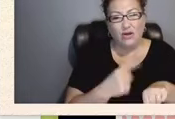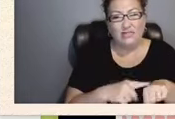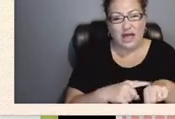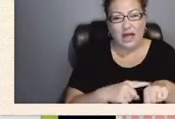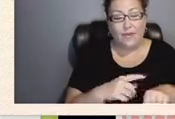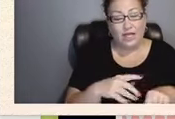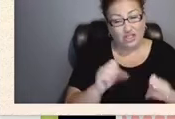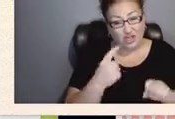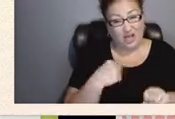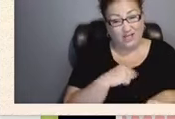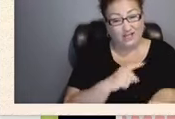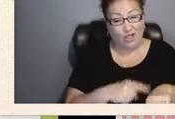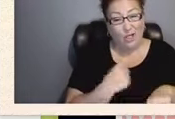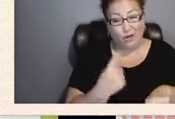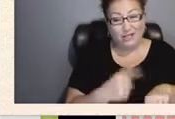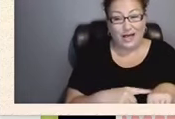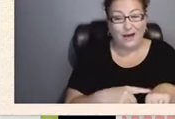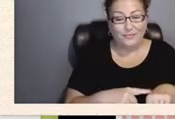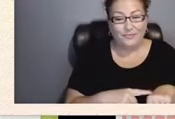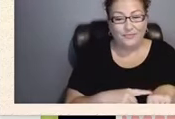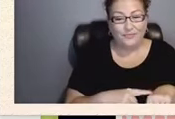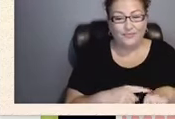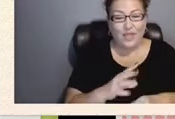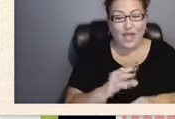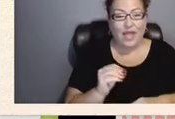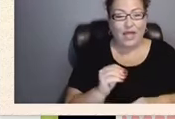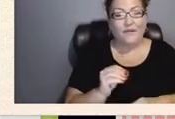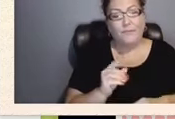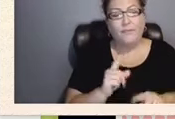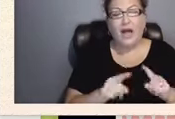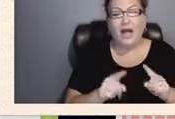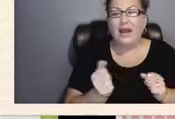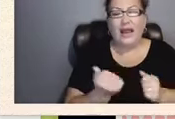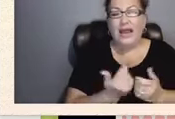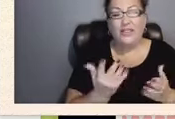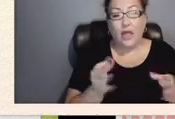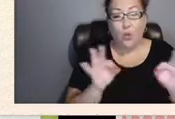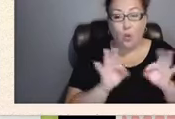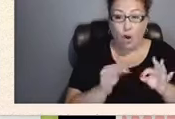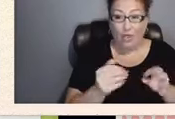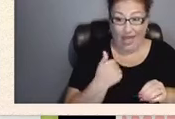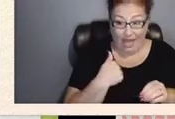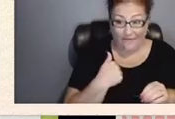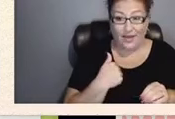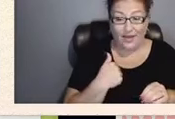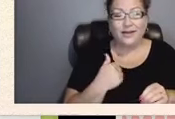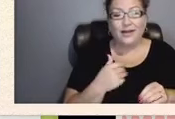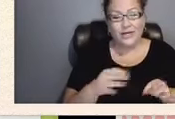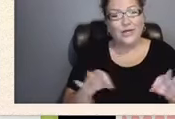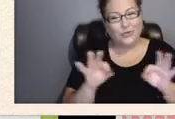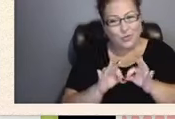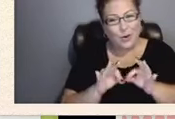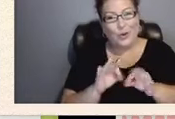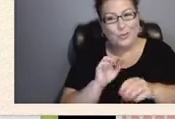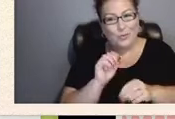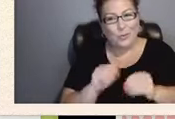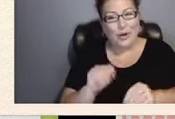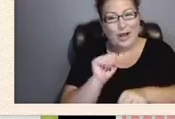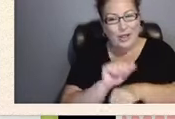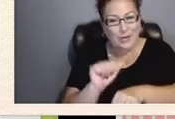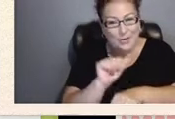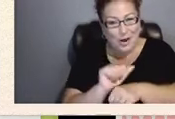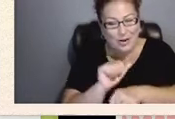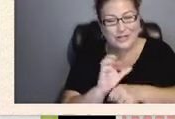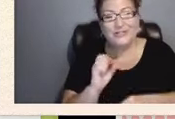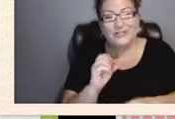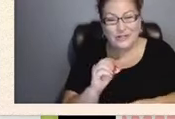a long time. And but anything worth having right is worth putting in the work. And so you have to